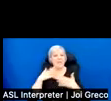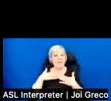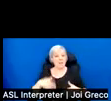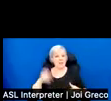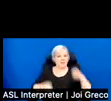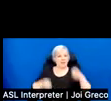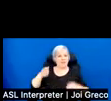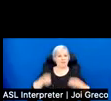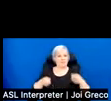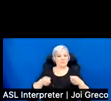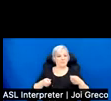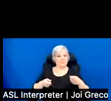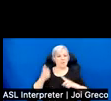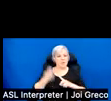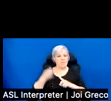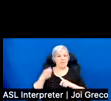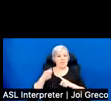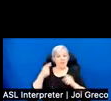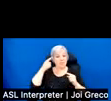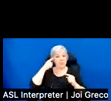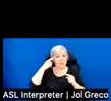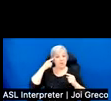to do along the way. And your brain goes back and